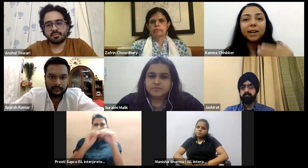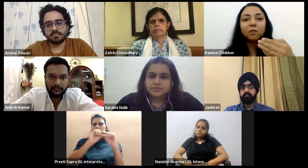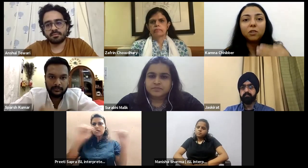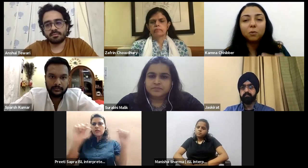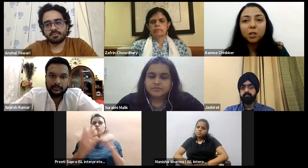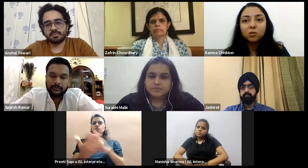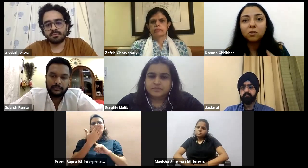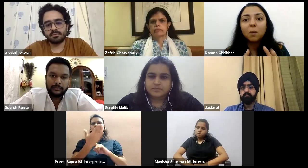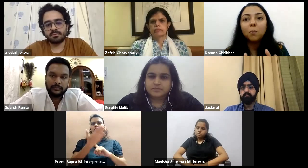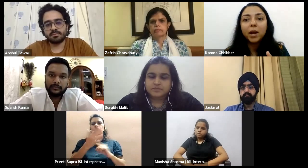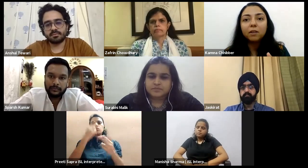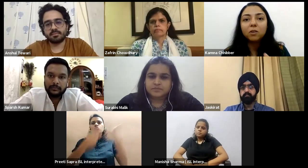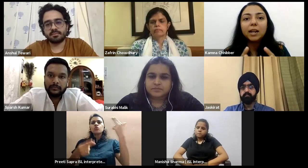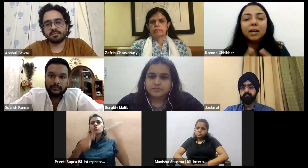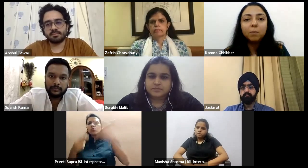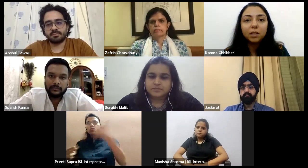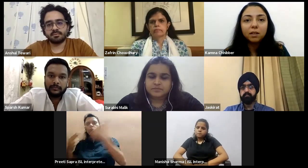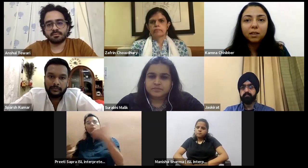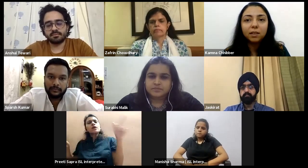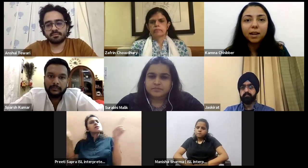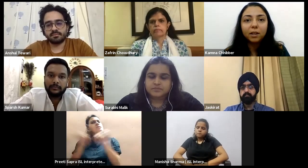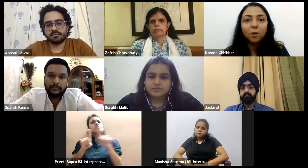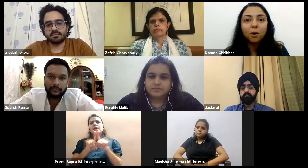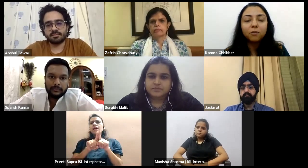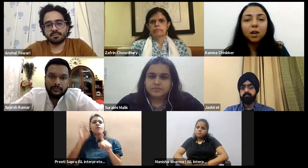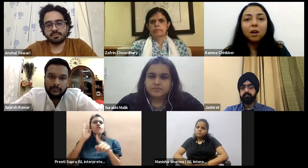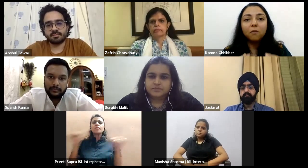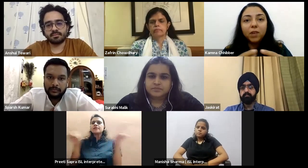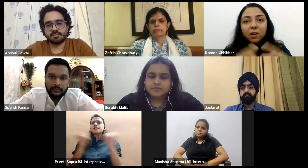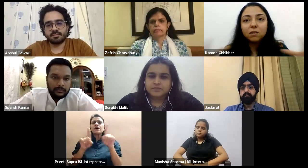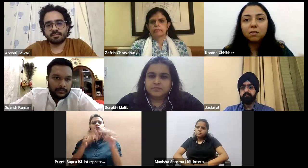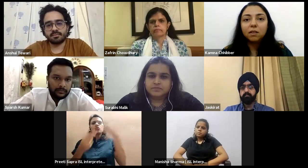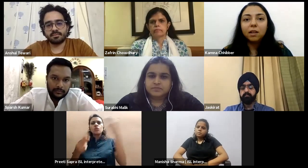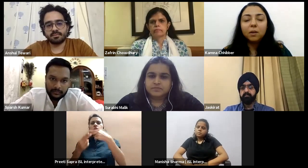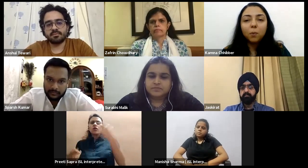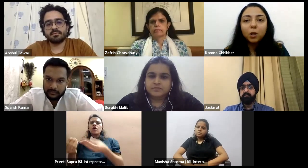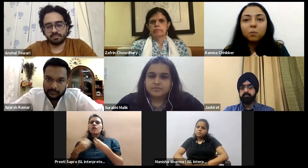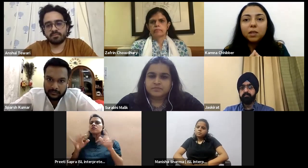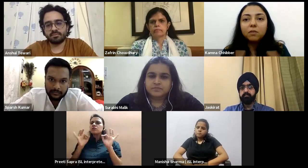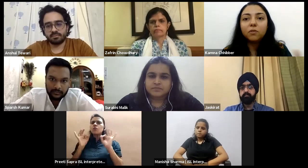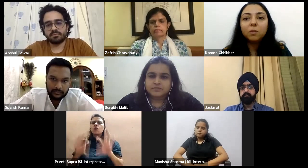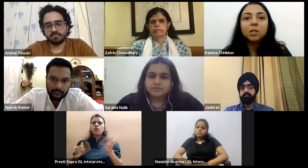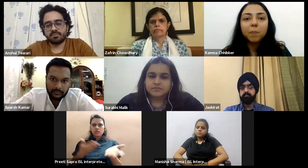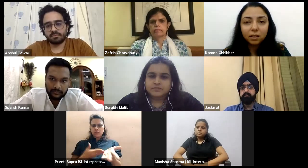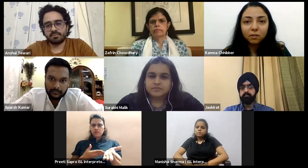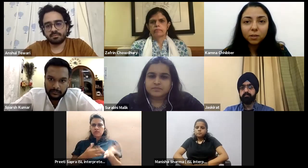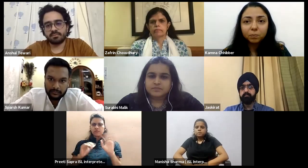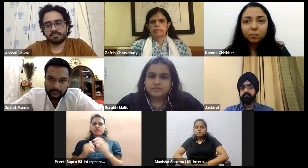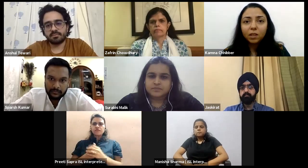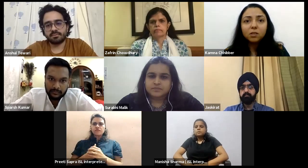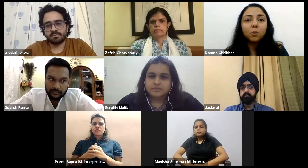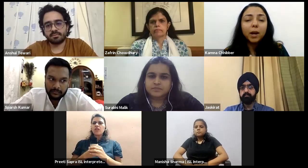that kind of information. So somewhere you get limited in the kind of variance in what could be the different